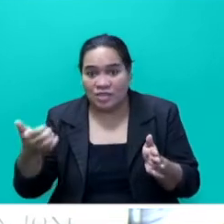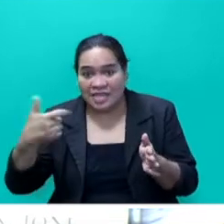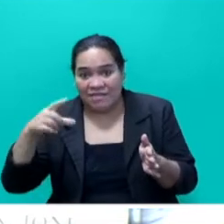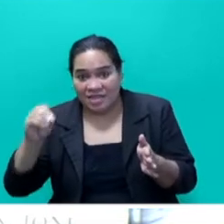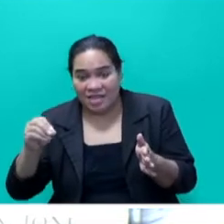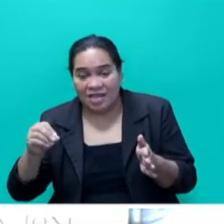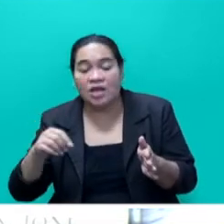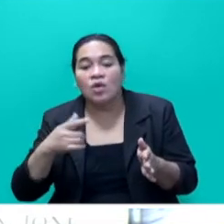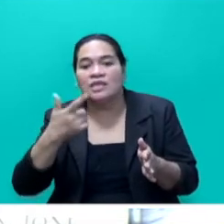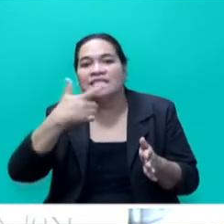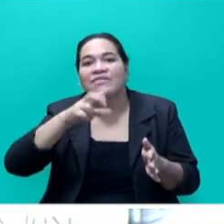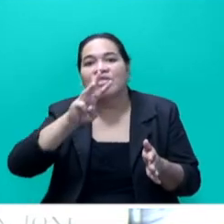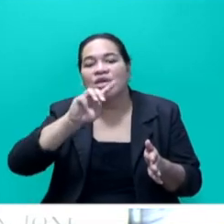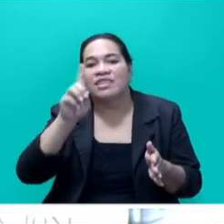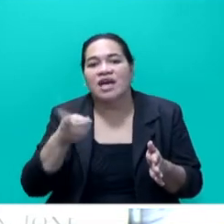were